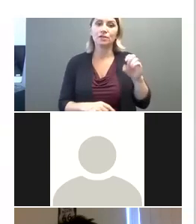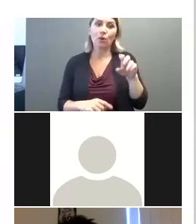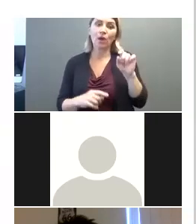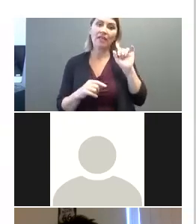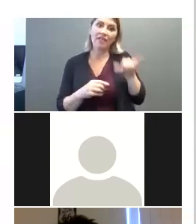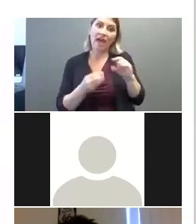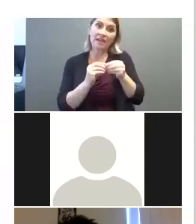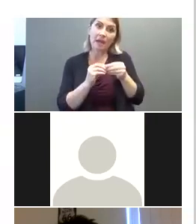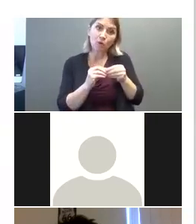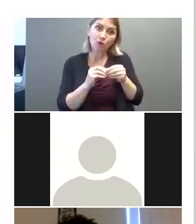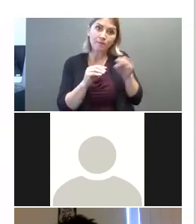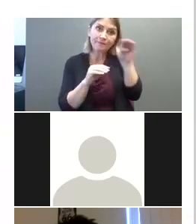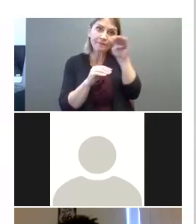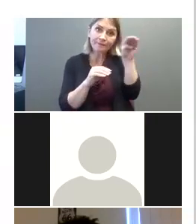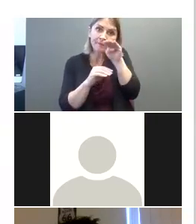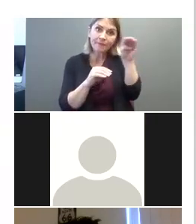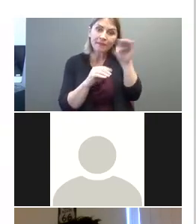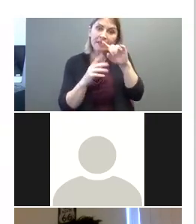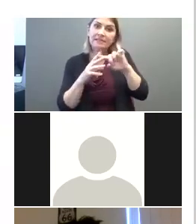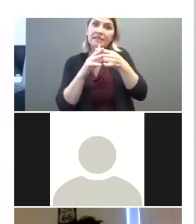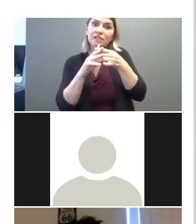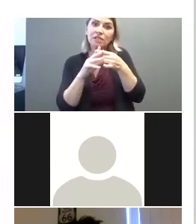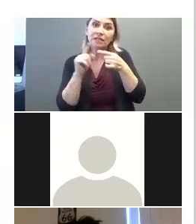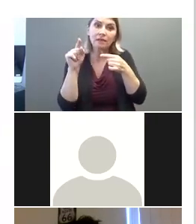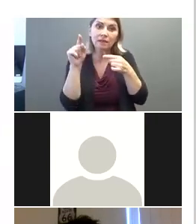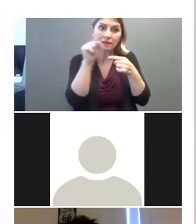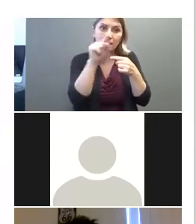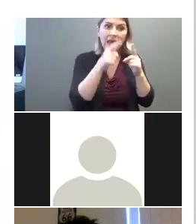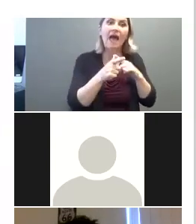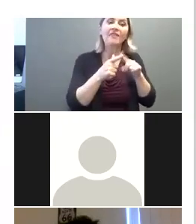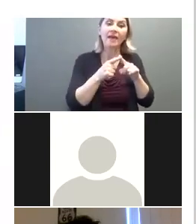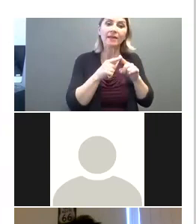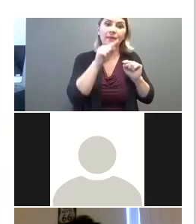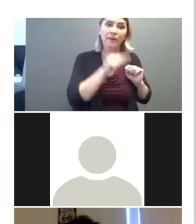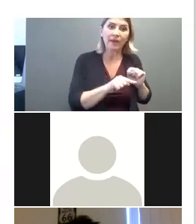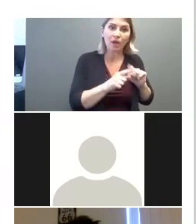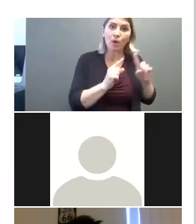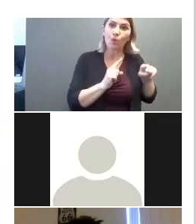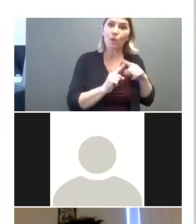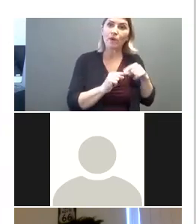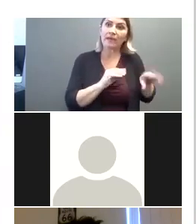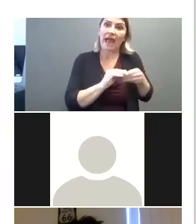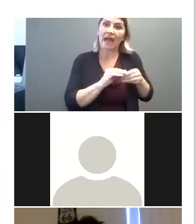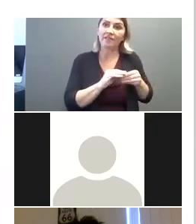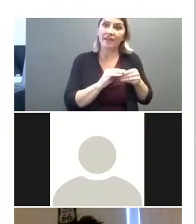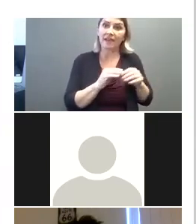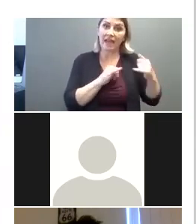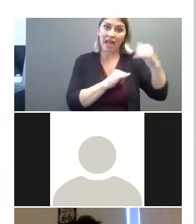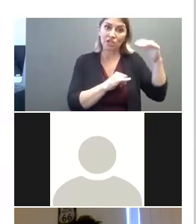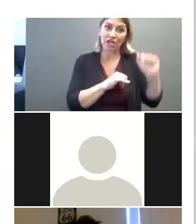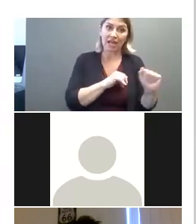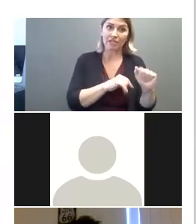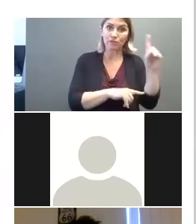up top here, where initially everything is 0 here. Then once we add the edge A to D,